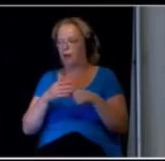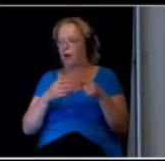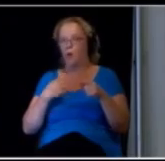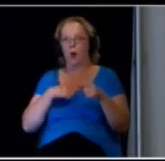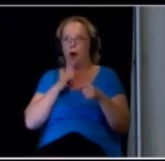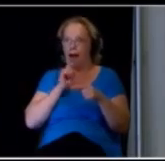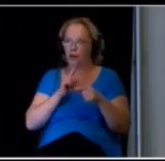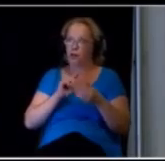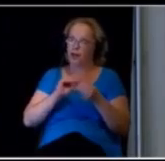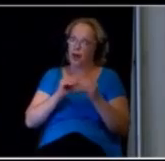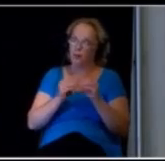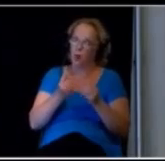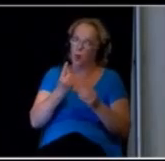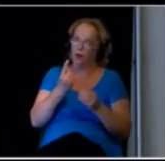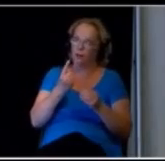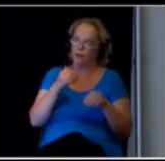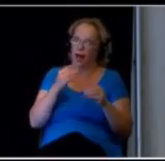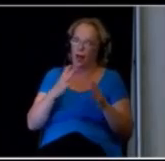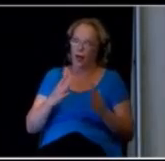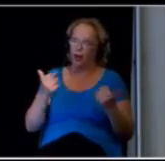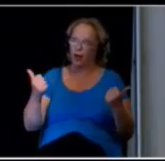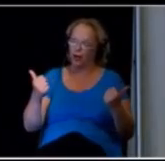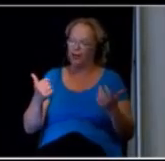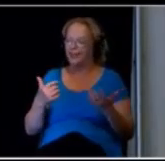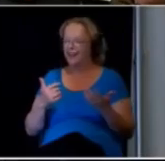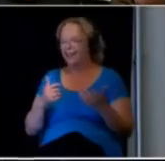seller. So we're,